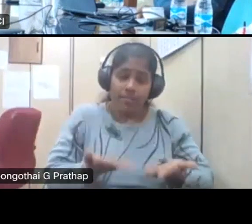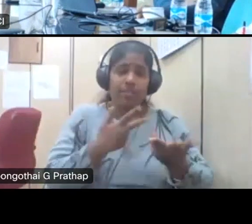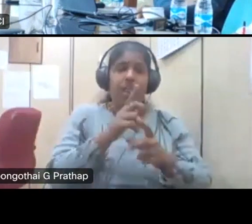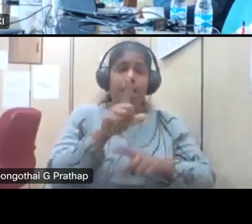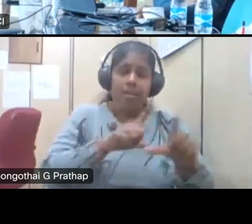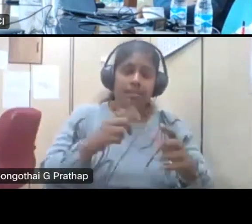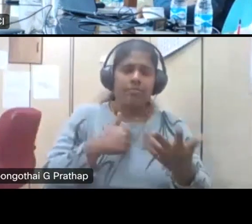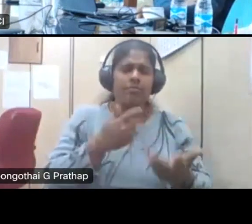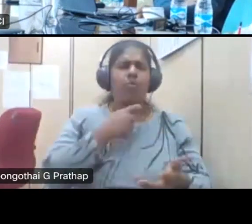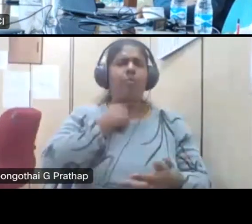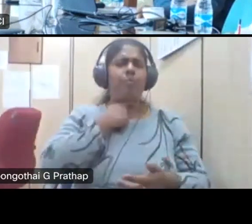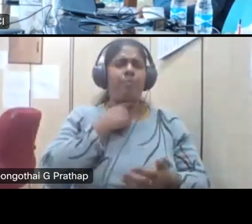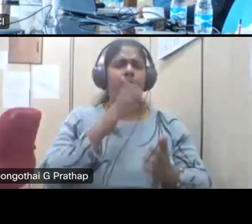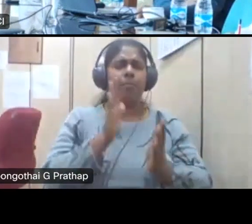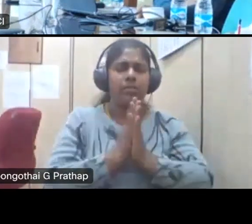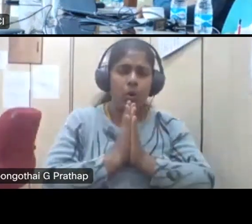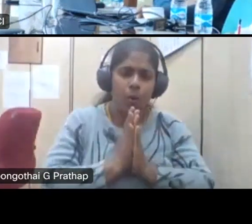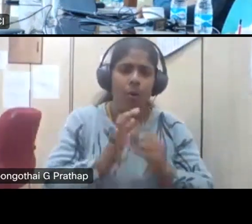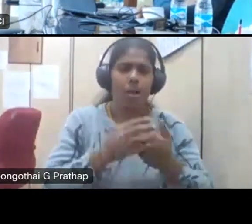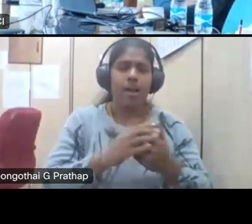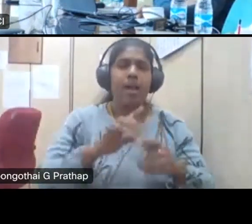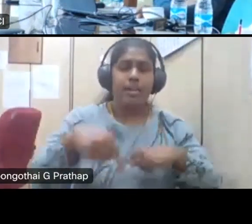be hold your hand right through the next